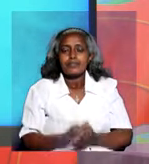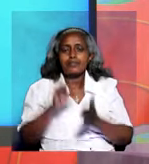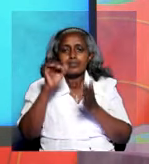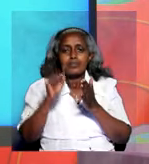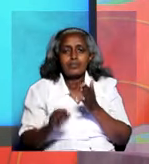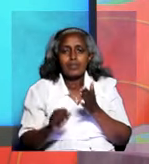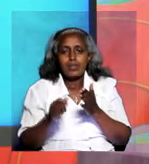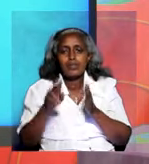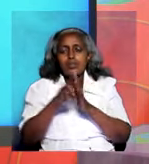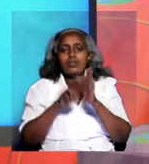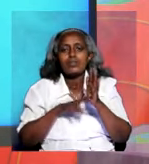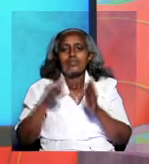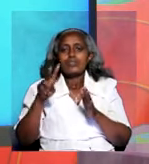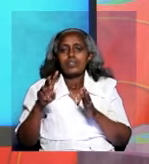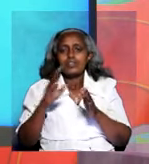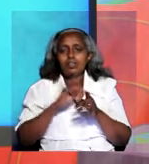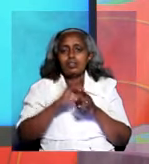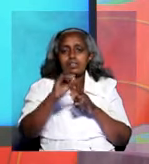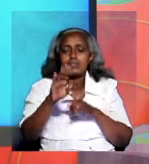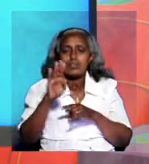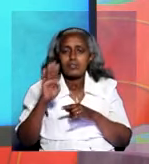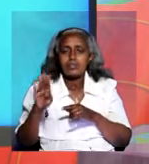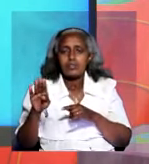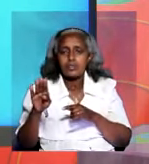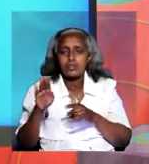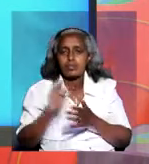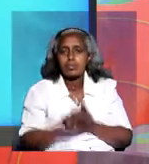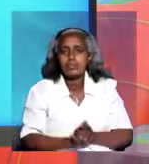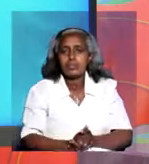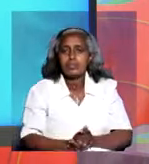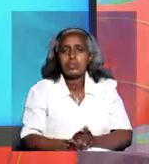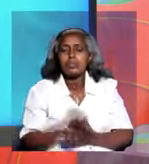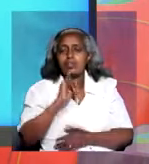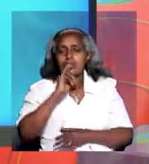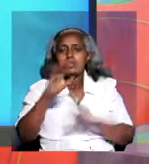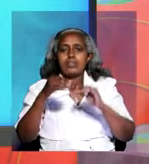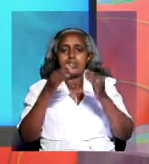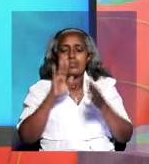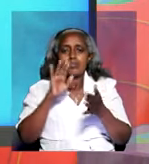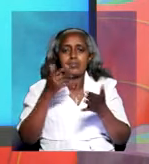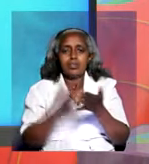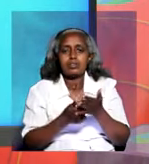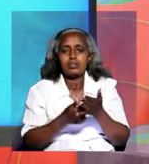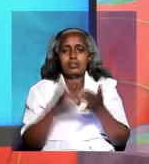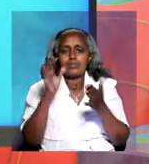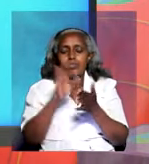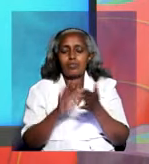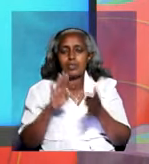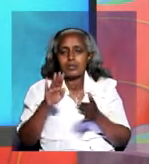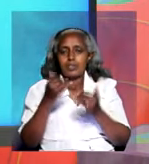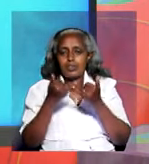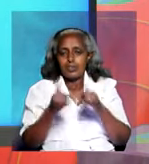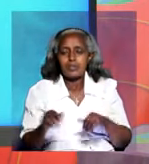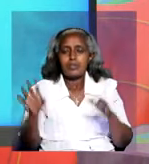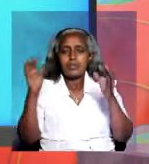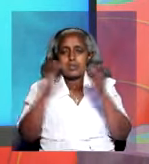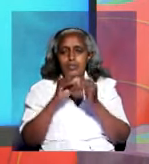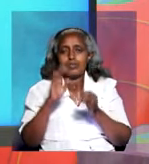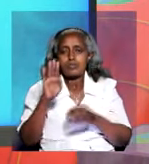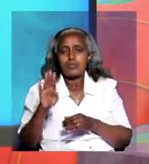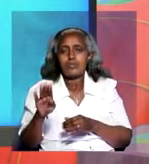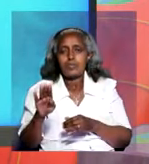So the unit vector in the direction of b is given by this formula, b divided by magnitude of